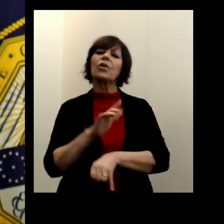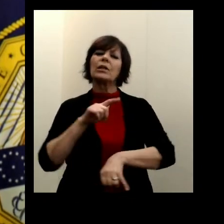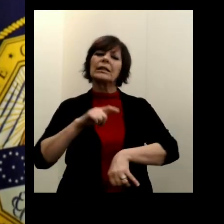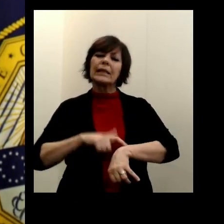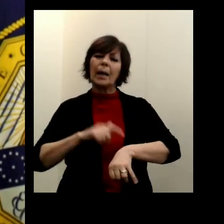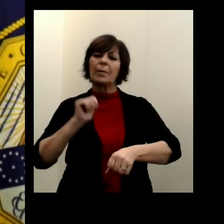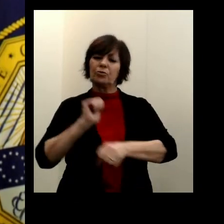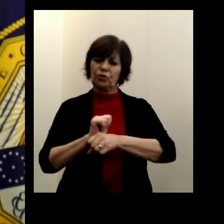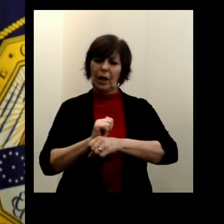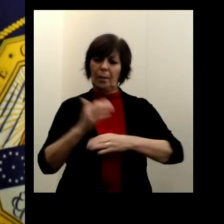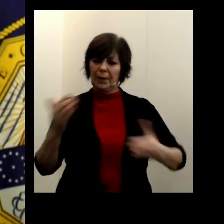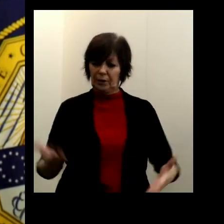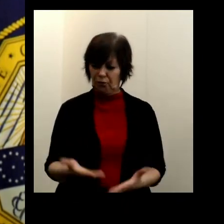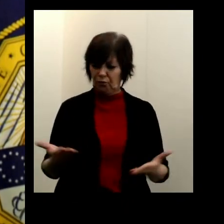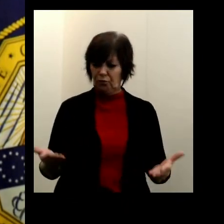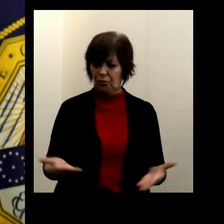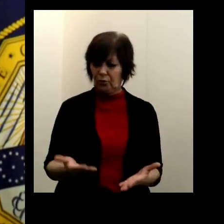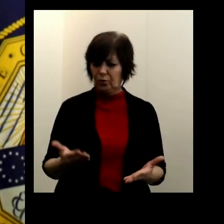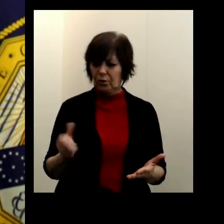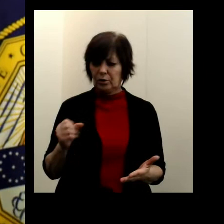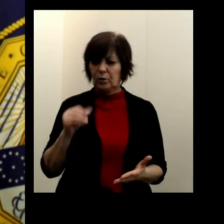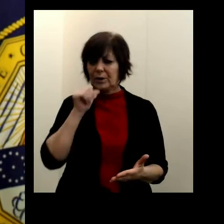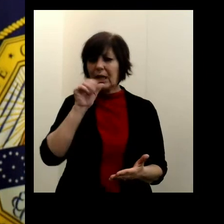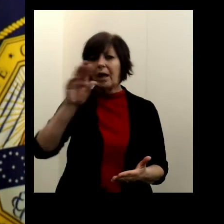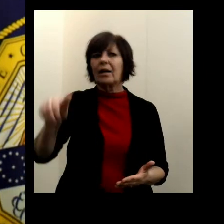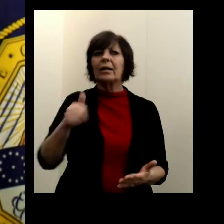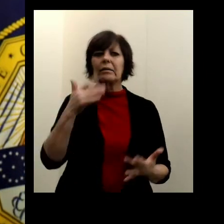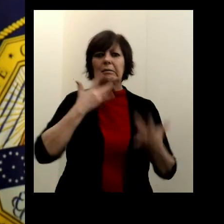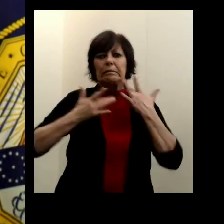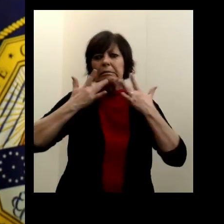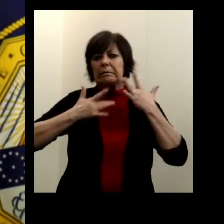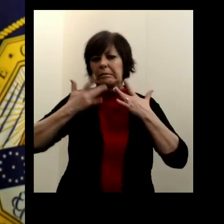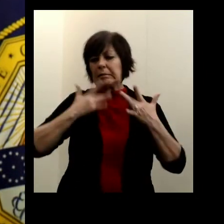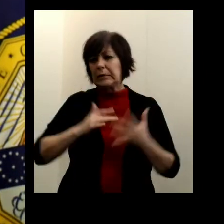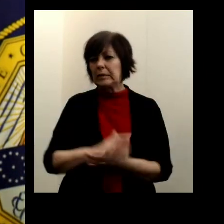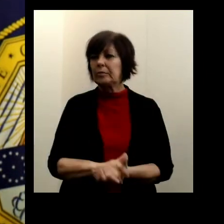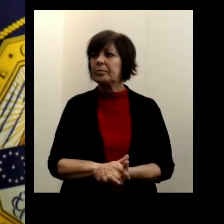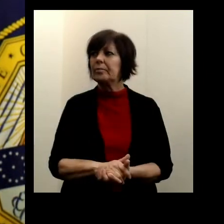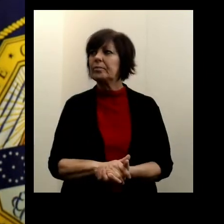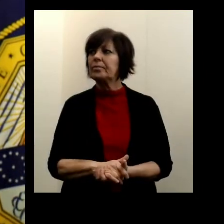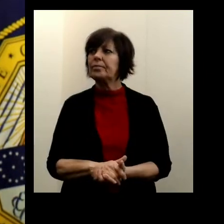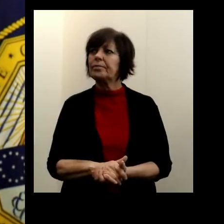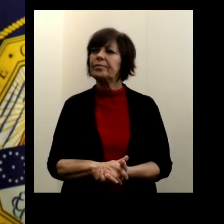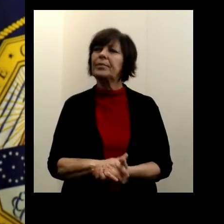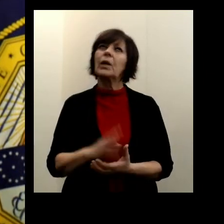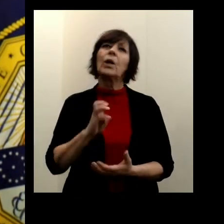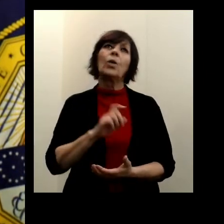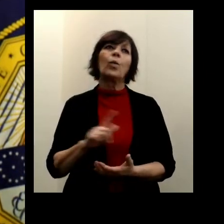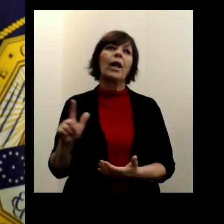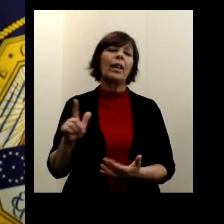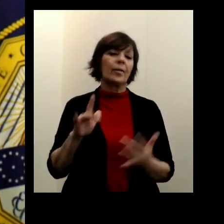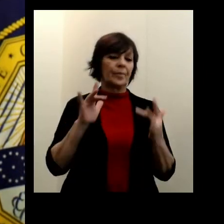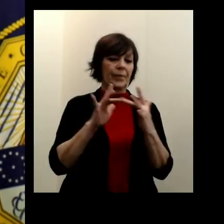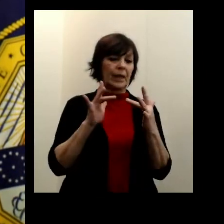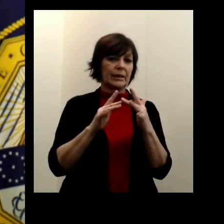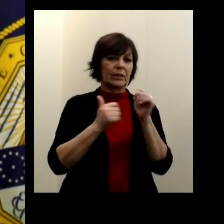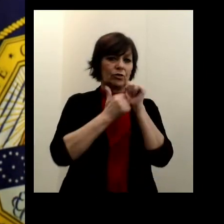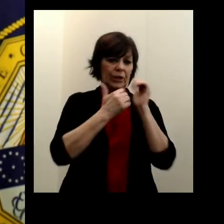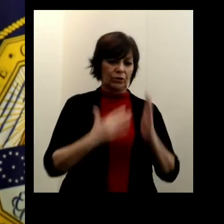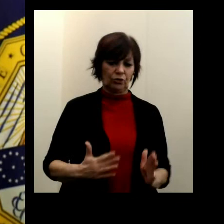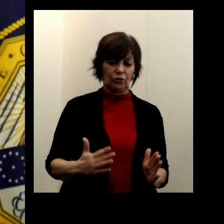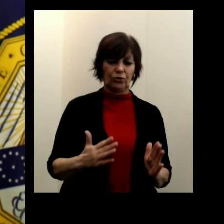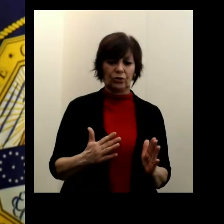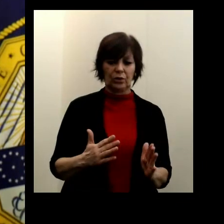Erie County so that there is not another shortage in the future? Well, contact tracers in Erie County